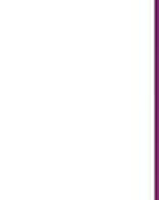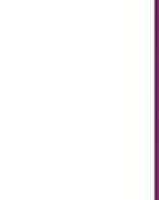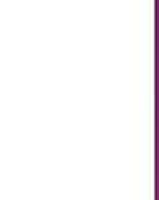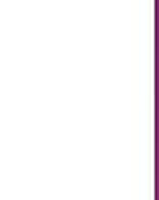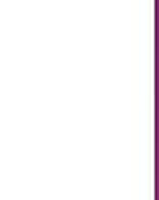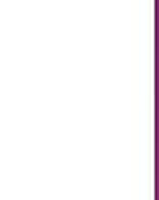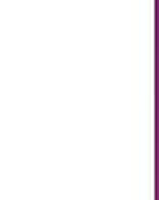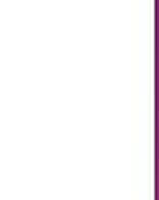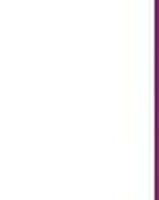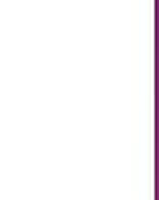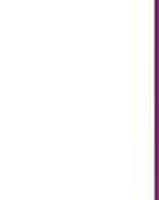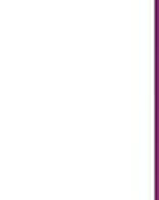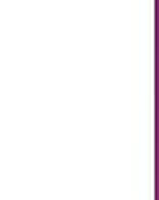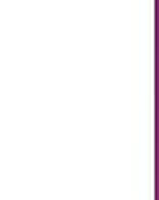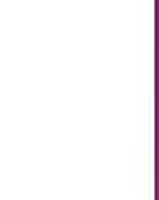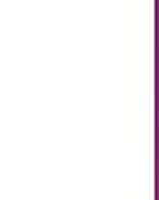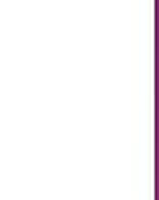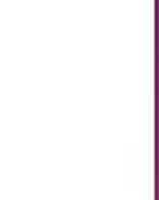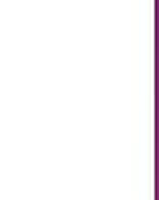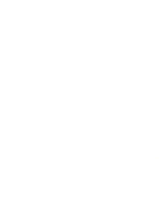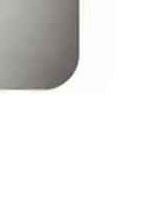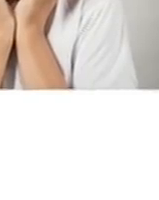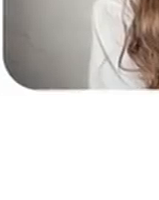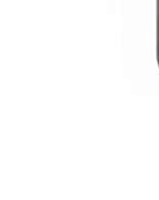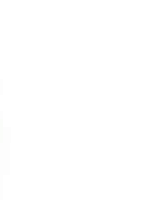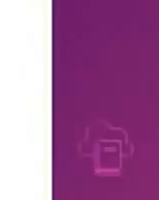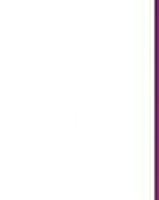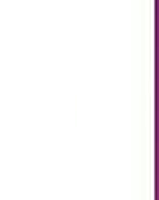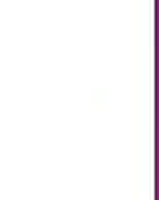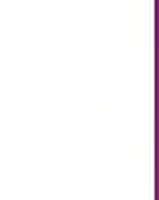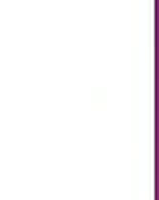Nervous, worried and afraid.